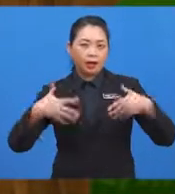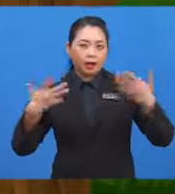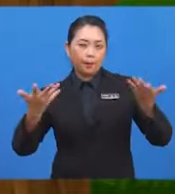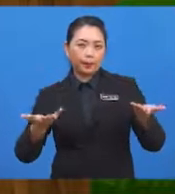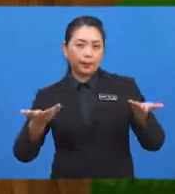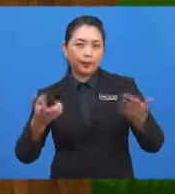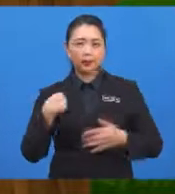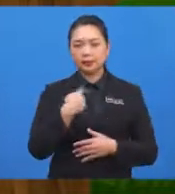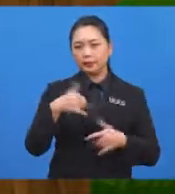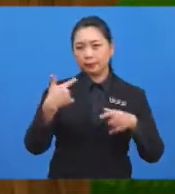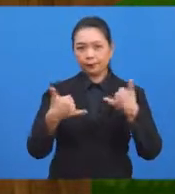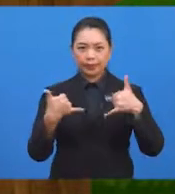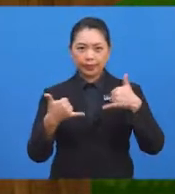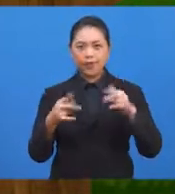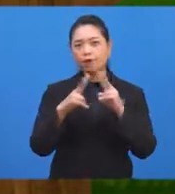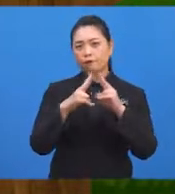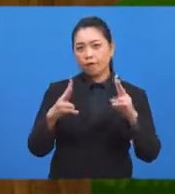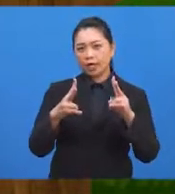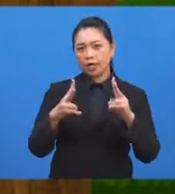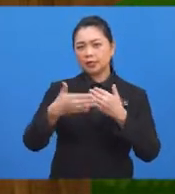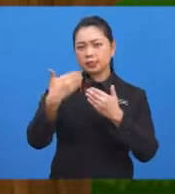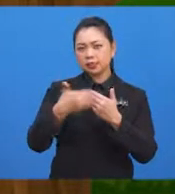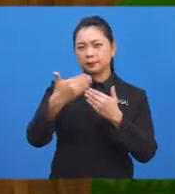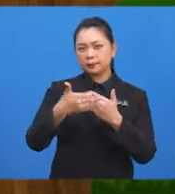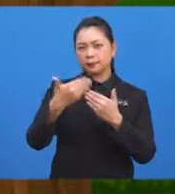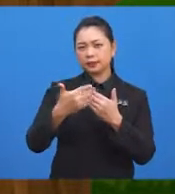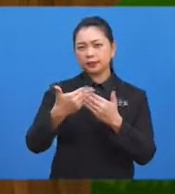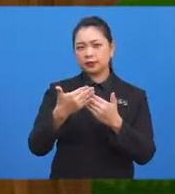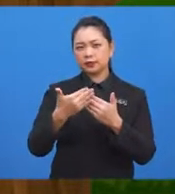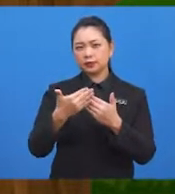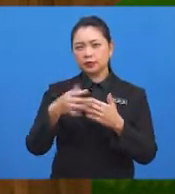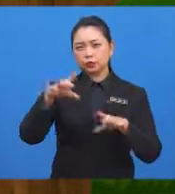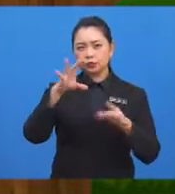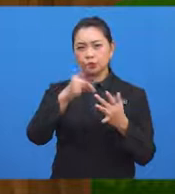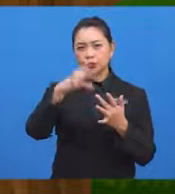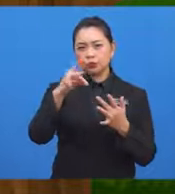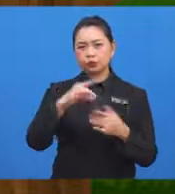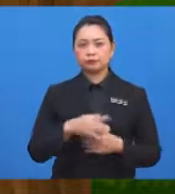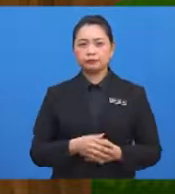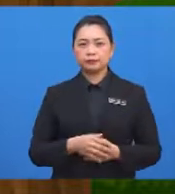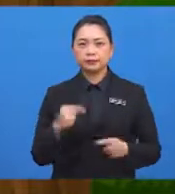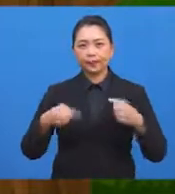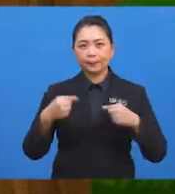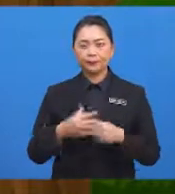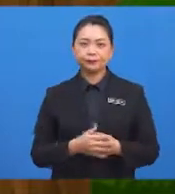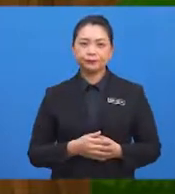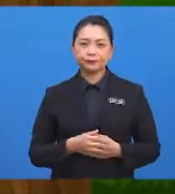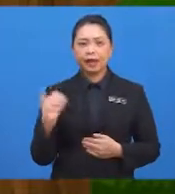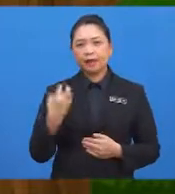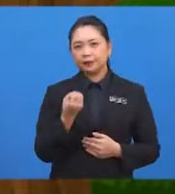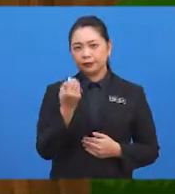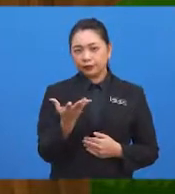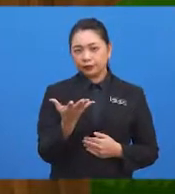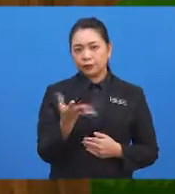How about we play a very simple true and false game? So, I will say a few